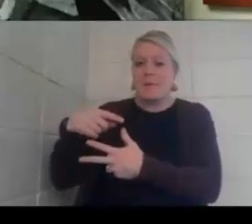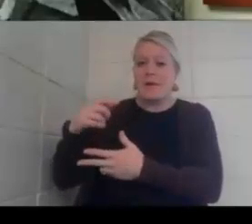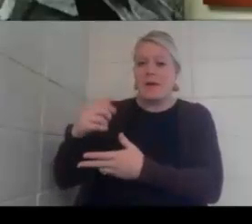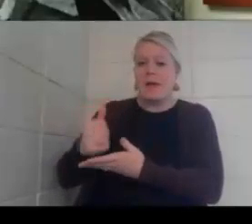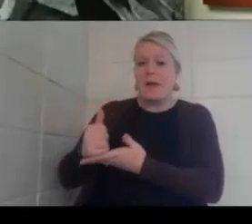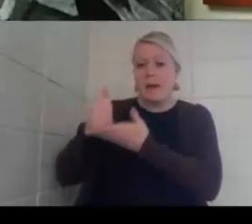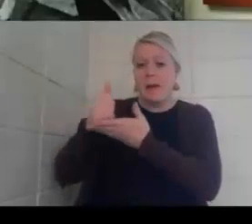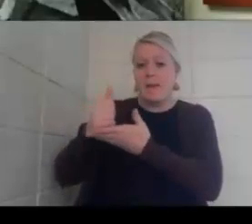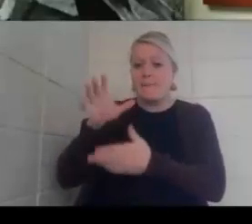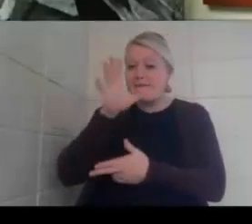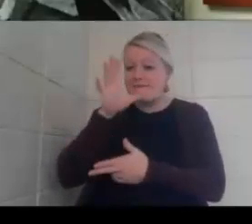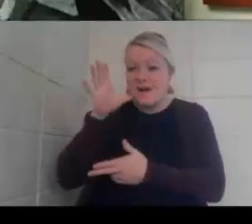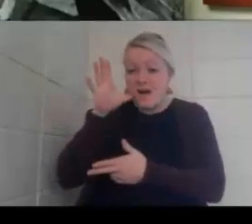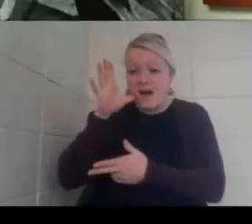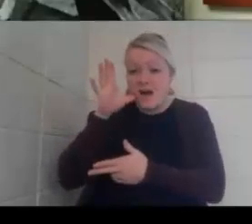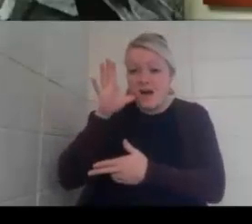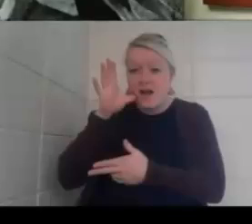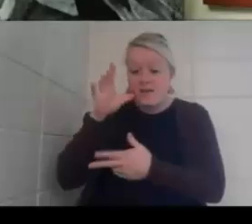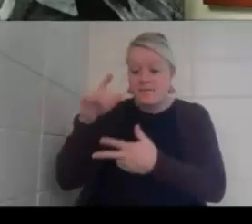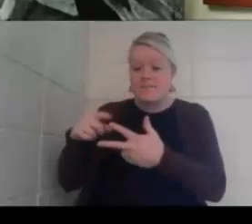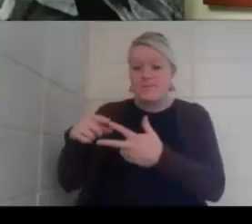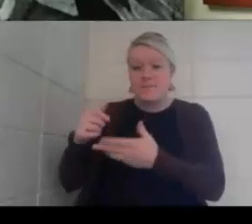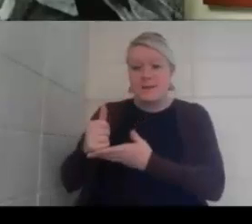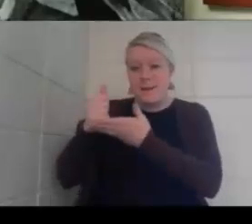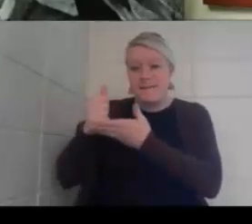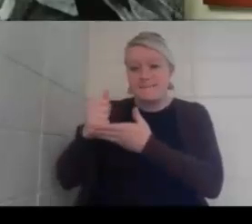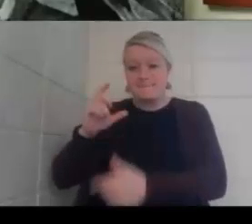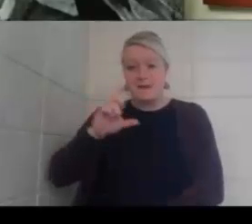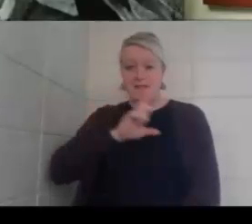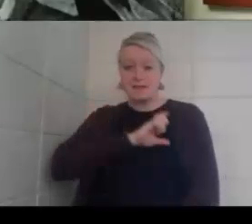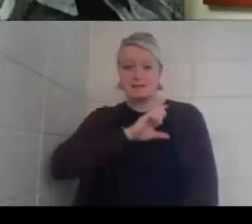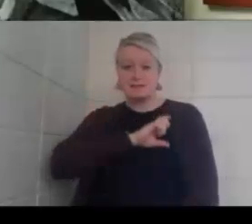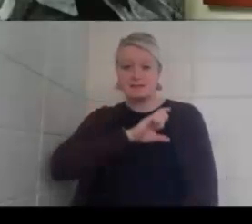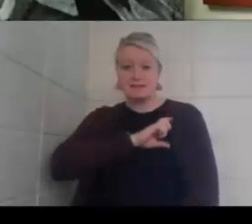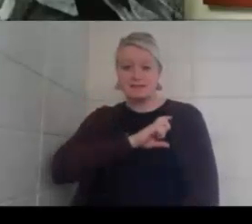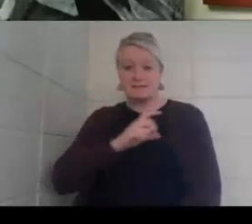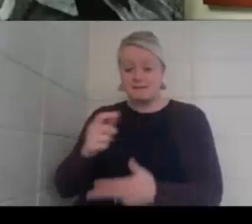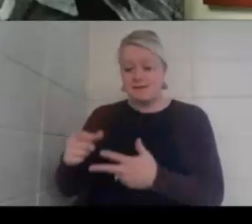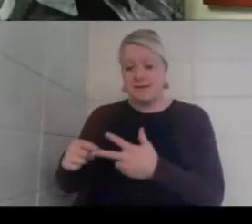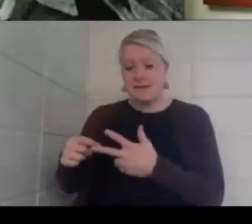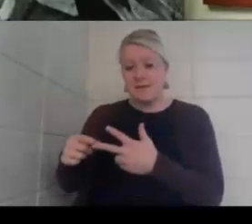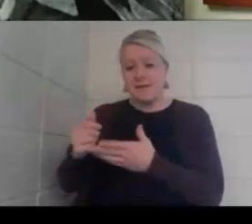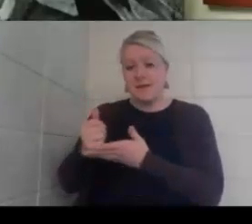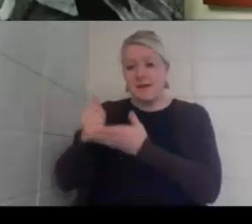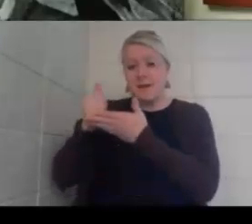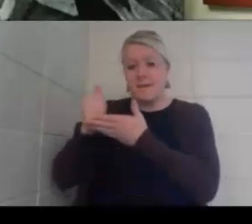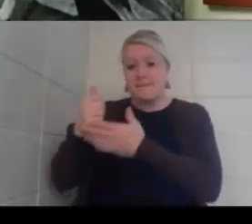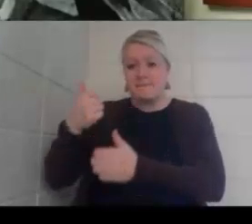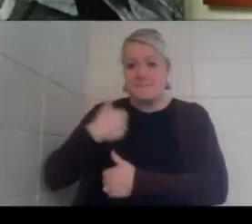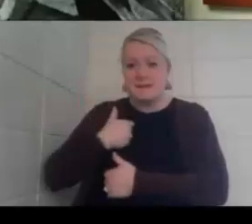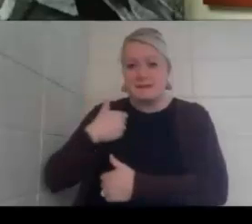different things. First, they can help on the farm, or they could help police